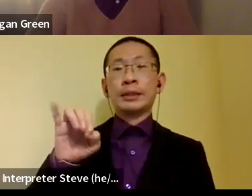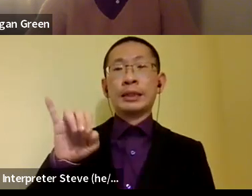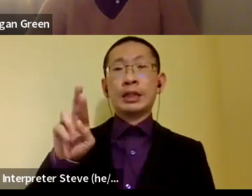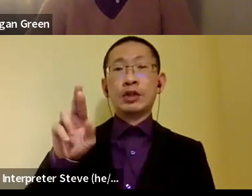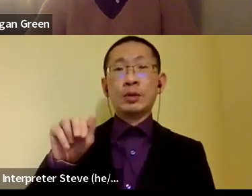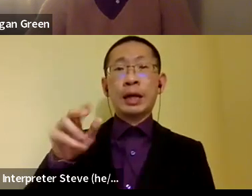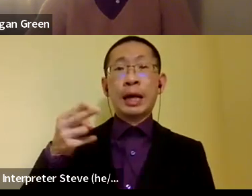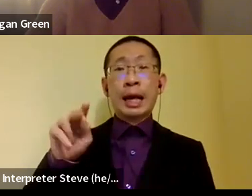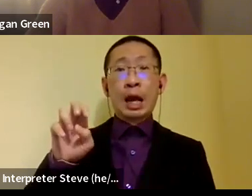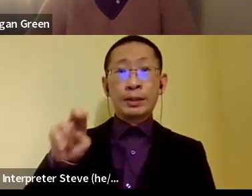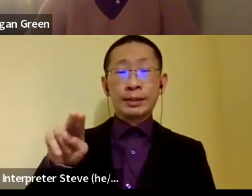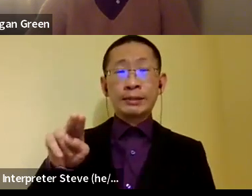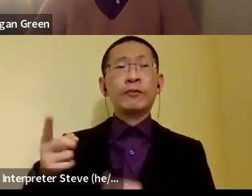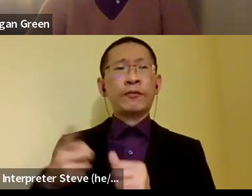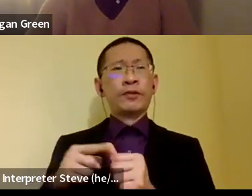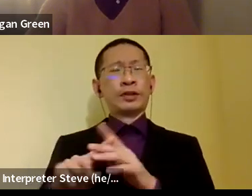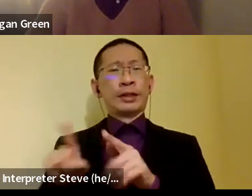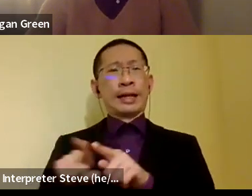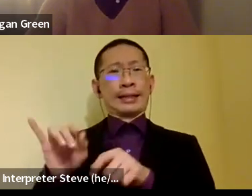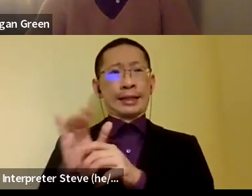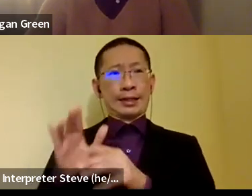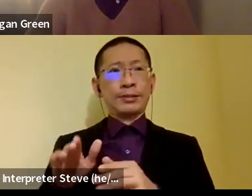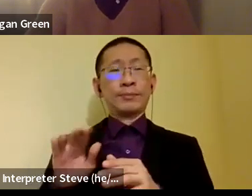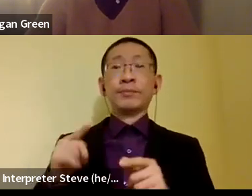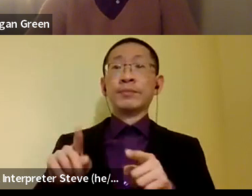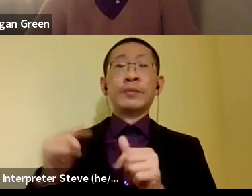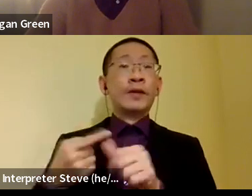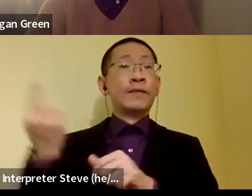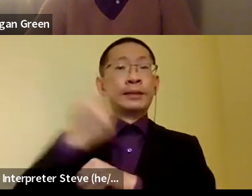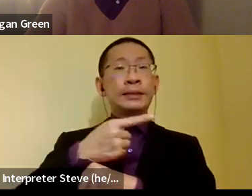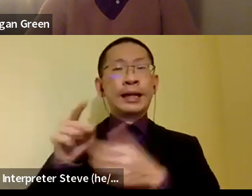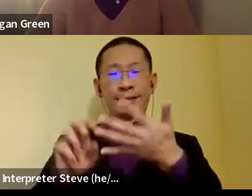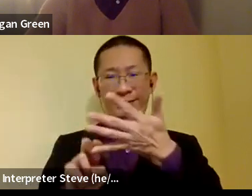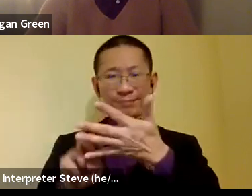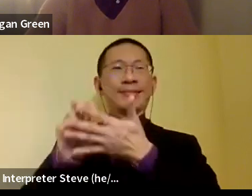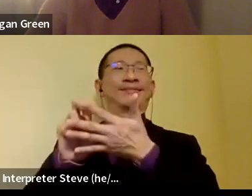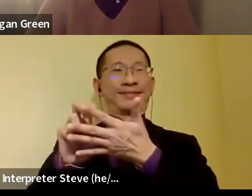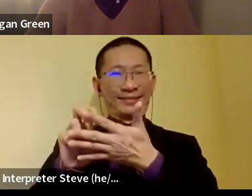an intern. On her first day at the job, she was promoted.